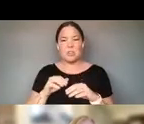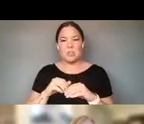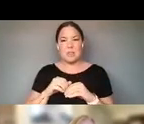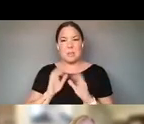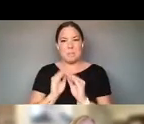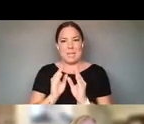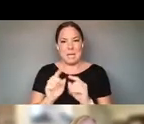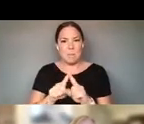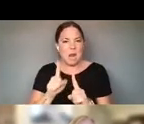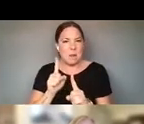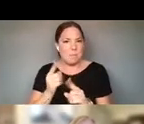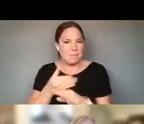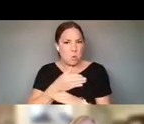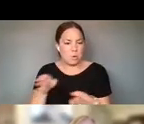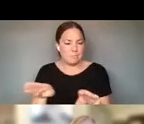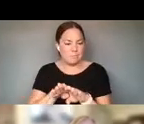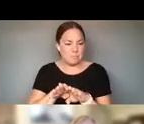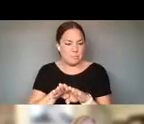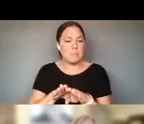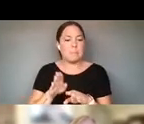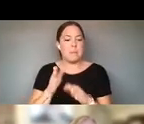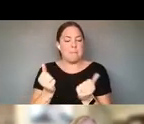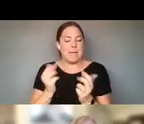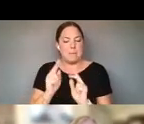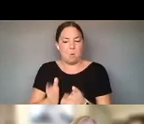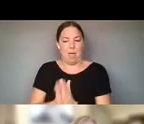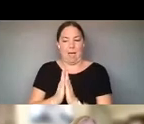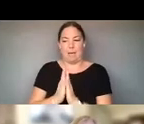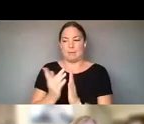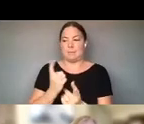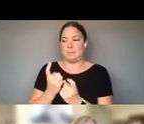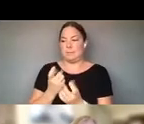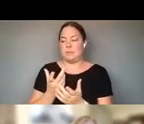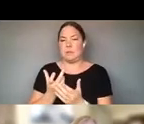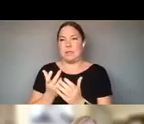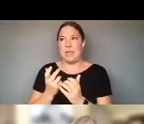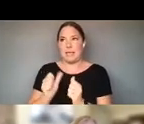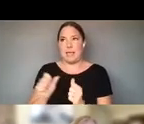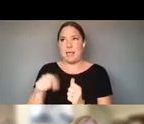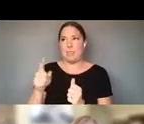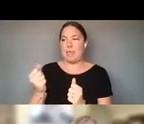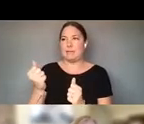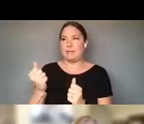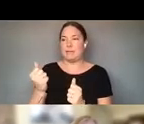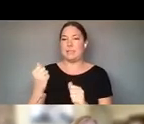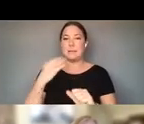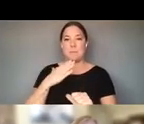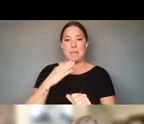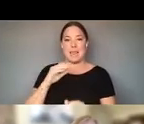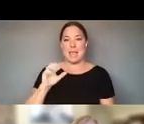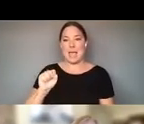quickly. A lot of people are asking if they can submit their, um, SF 424s.